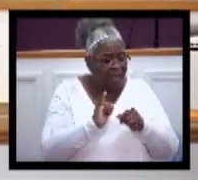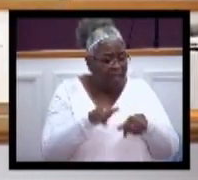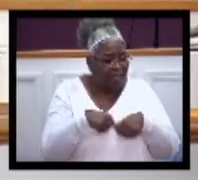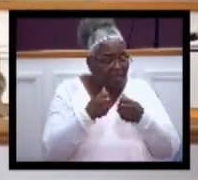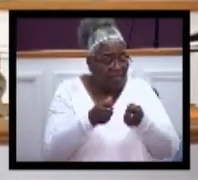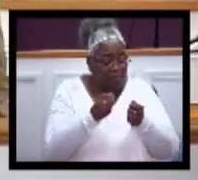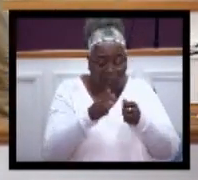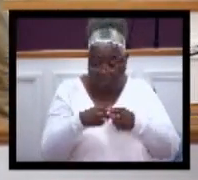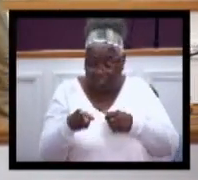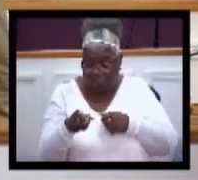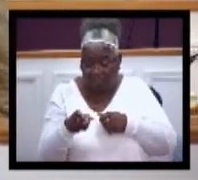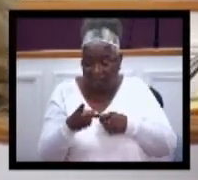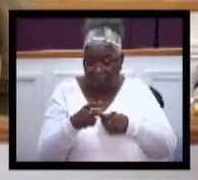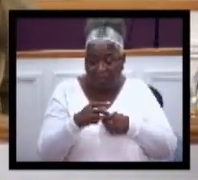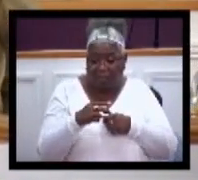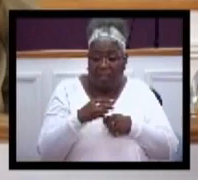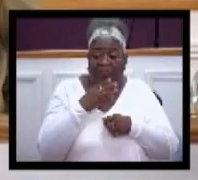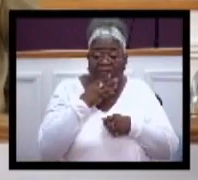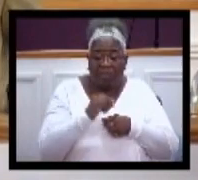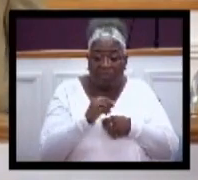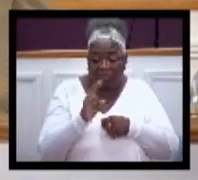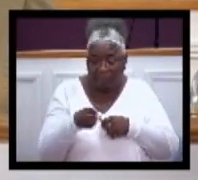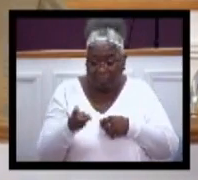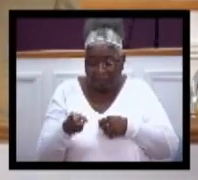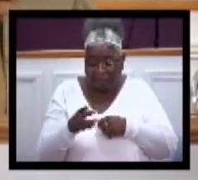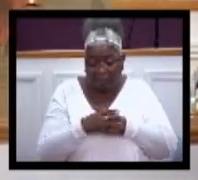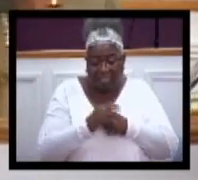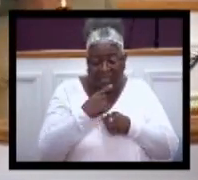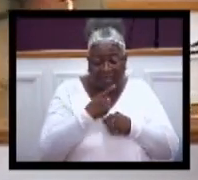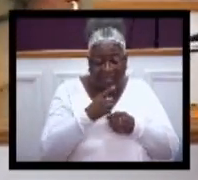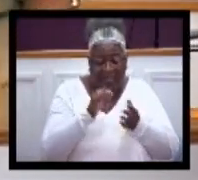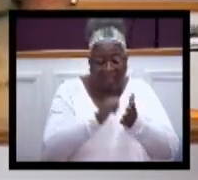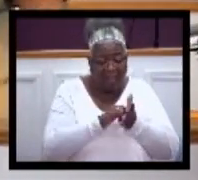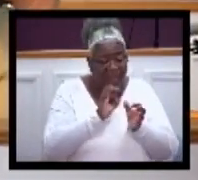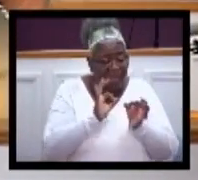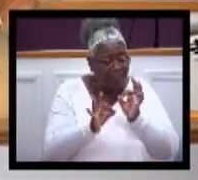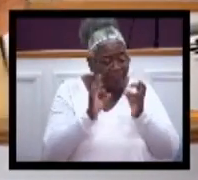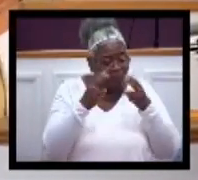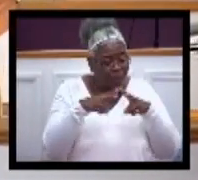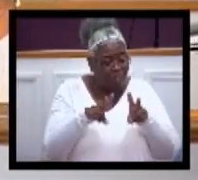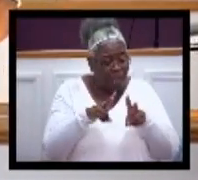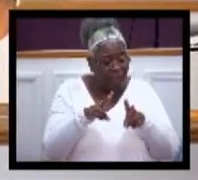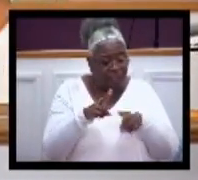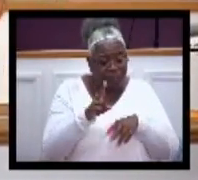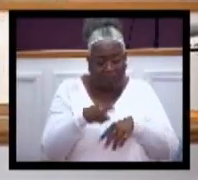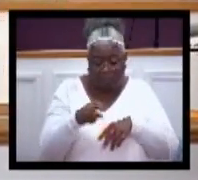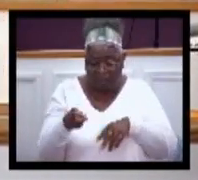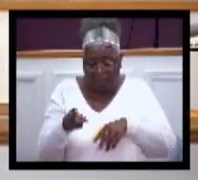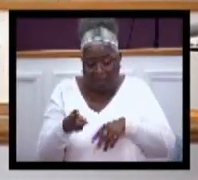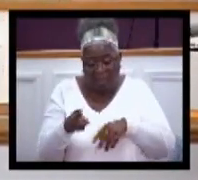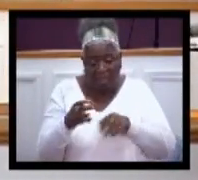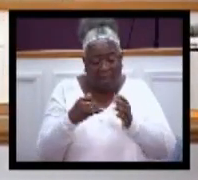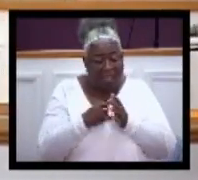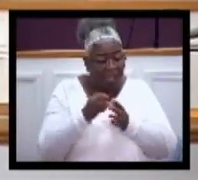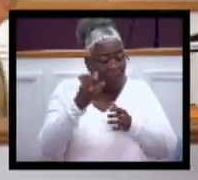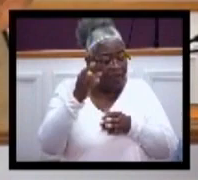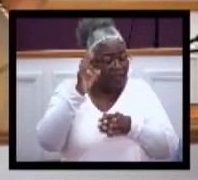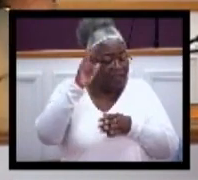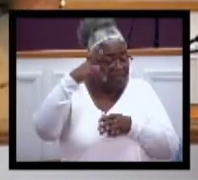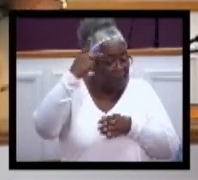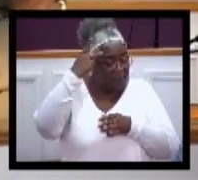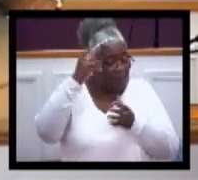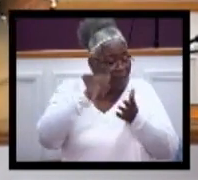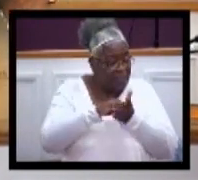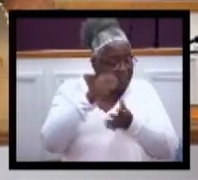Josephus, the Jewish historian? He says, if you watch the story, it was Pharaoh who